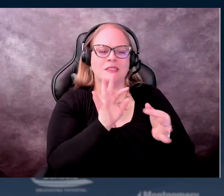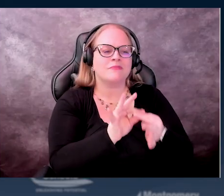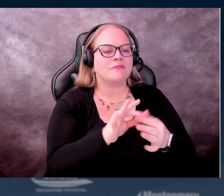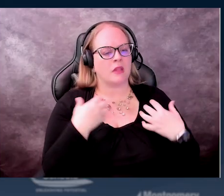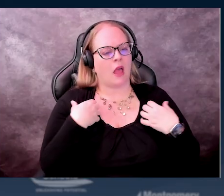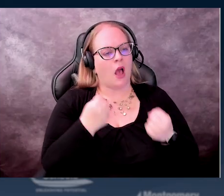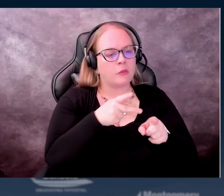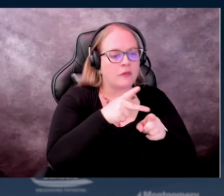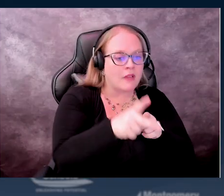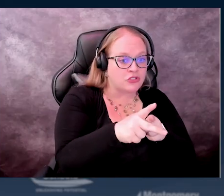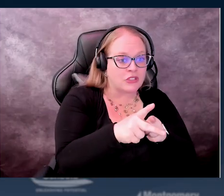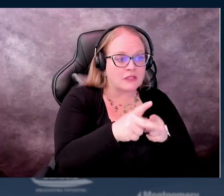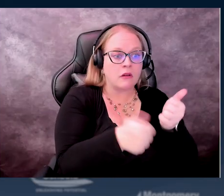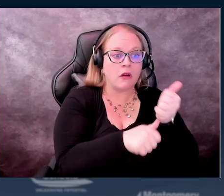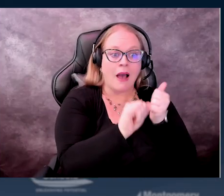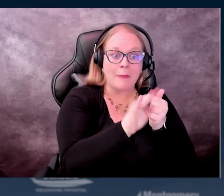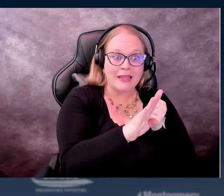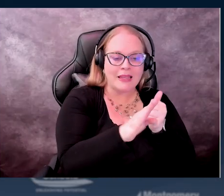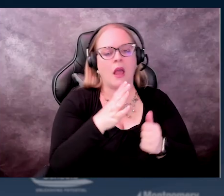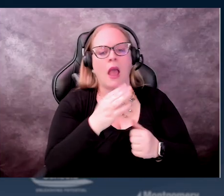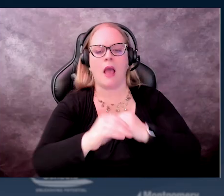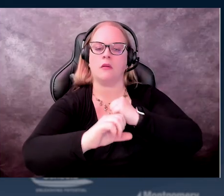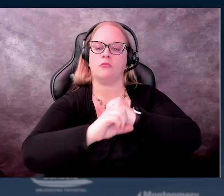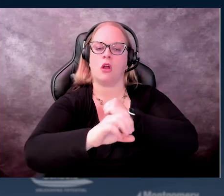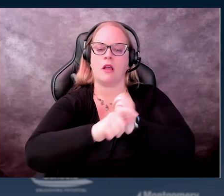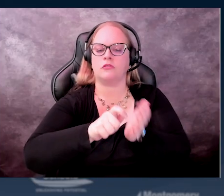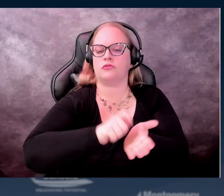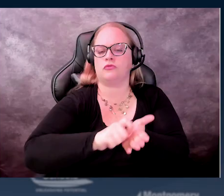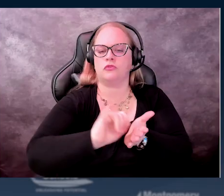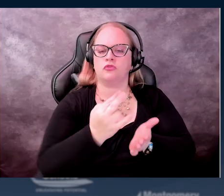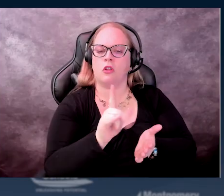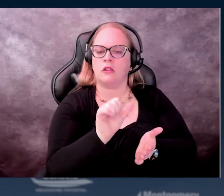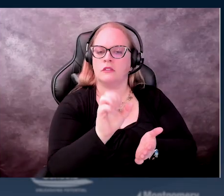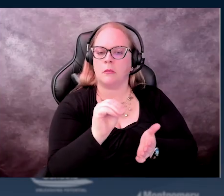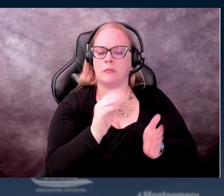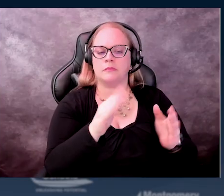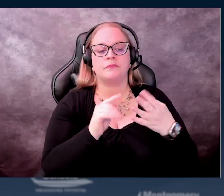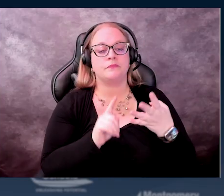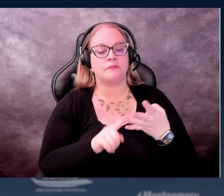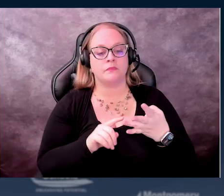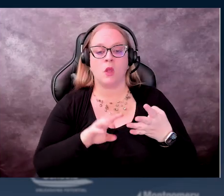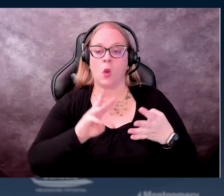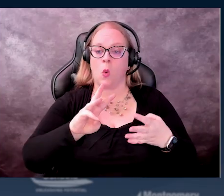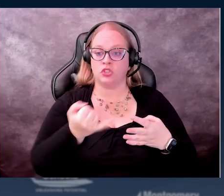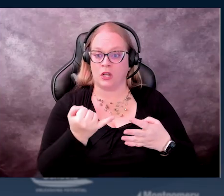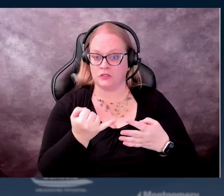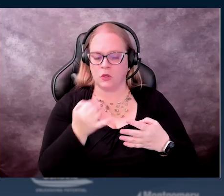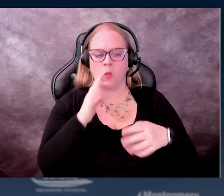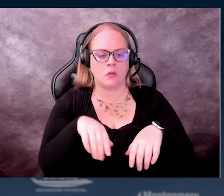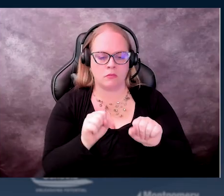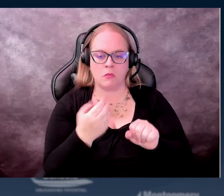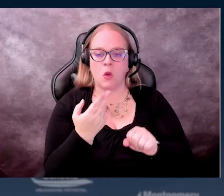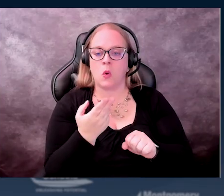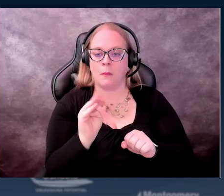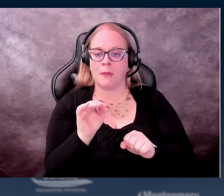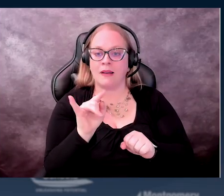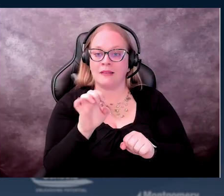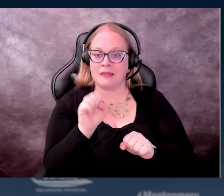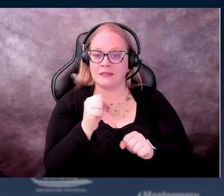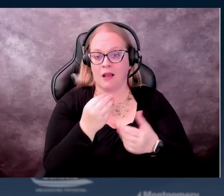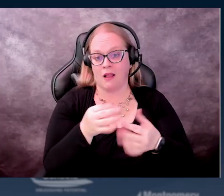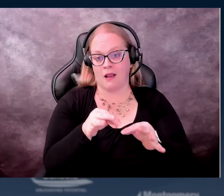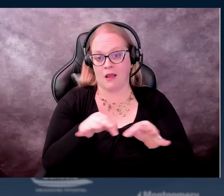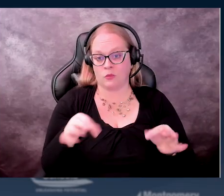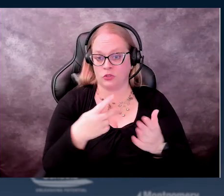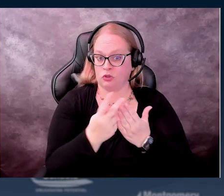broadcast journalism. Walter Johnson will be hosting the Humanities and Language program, as well as leadership and public